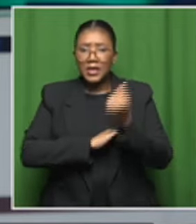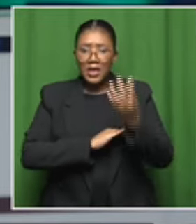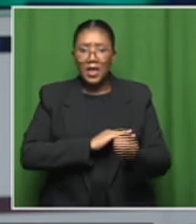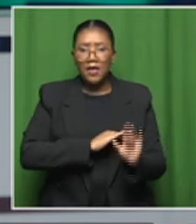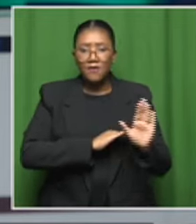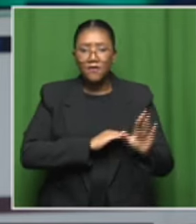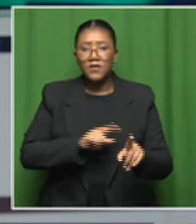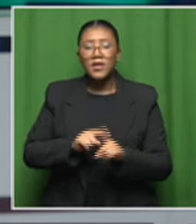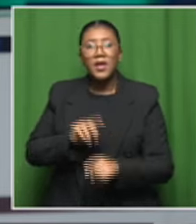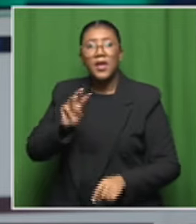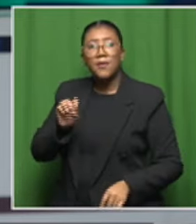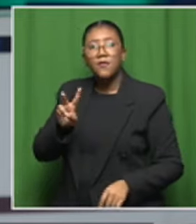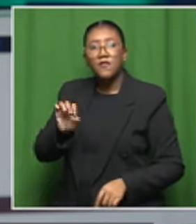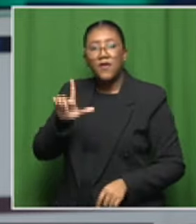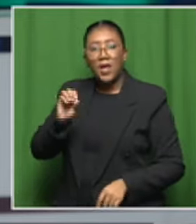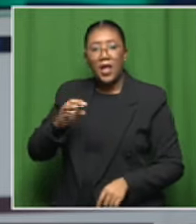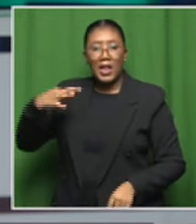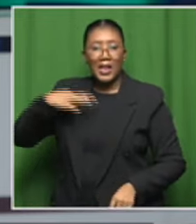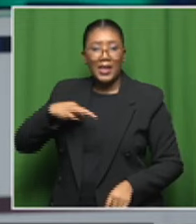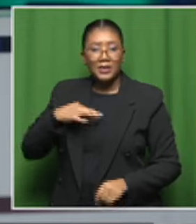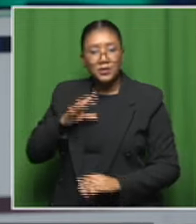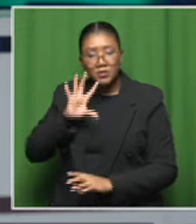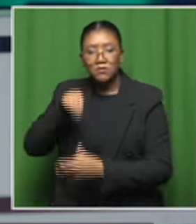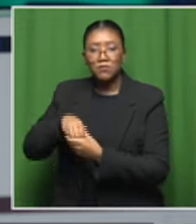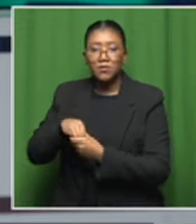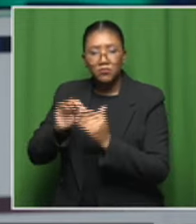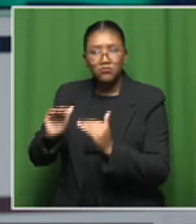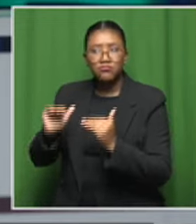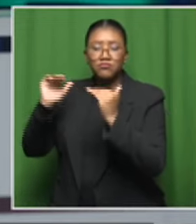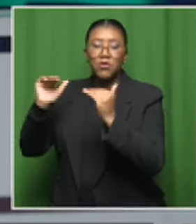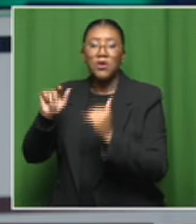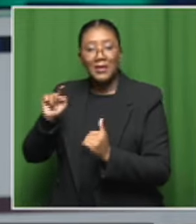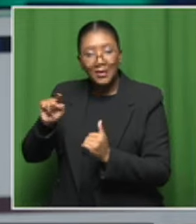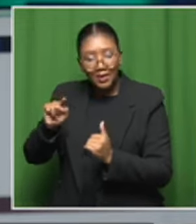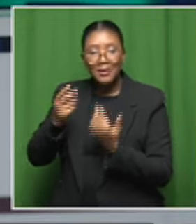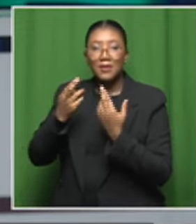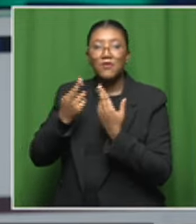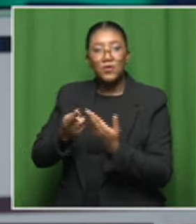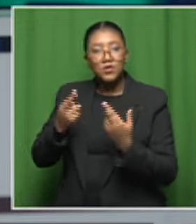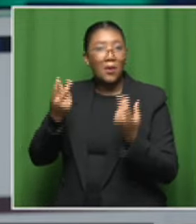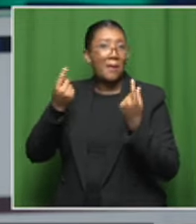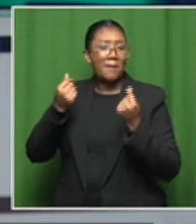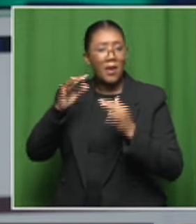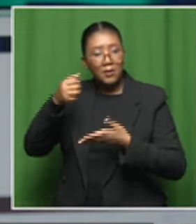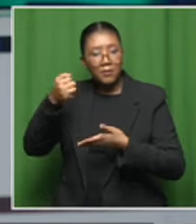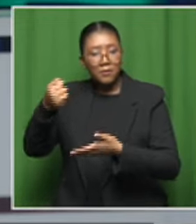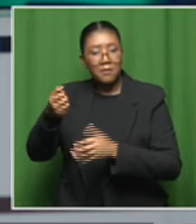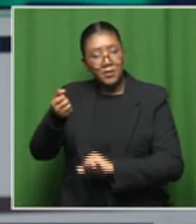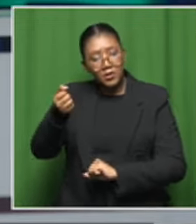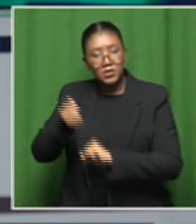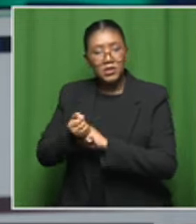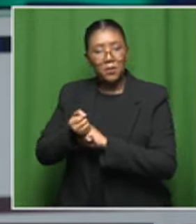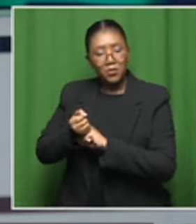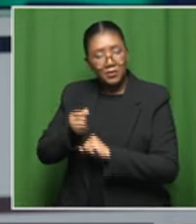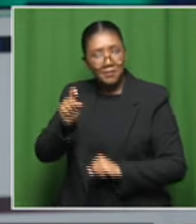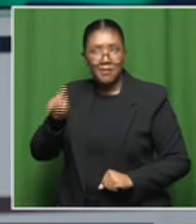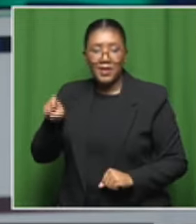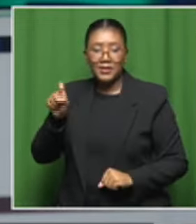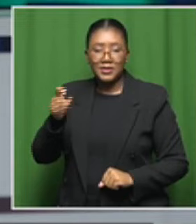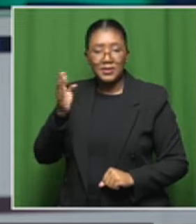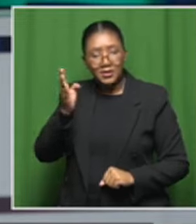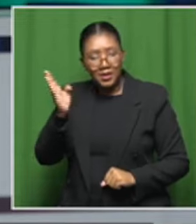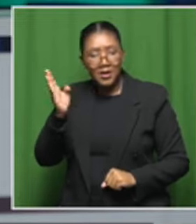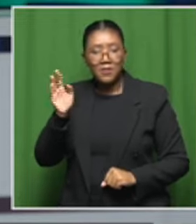who are recently promoted into the Hollywood Bets, it means that they need resources. They need to be supported in some form or